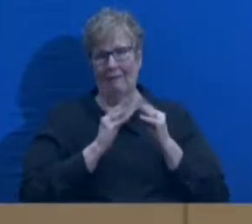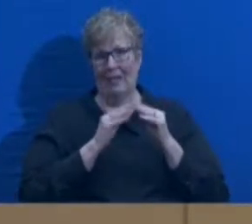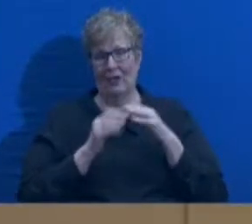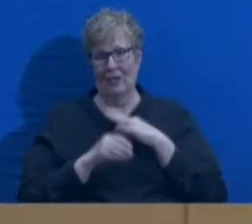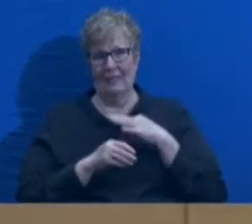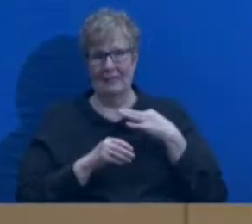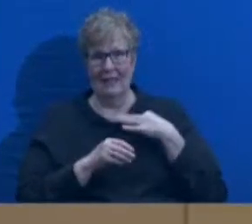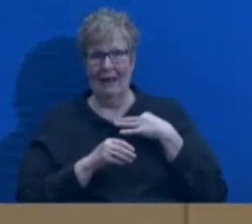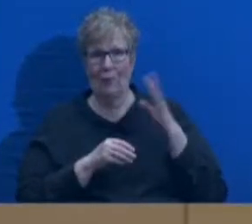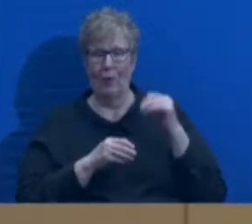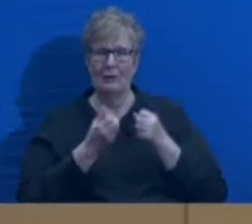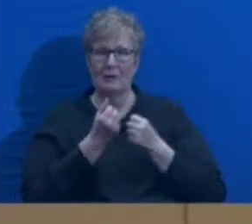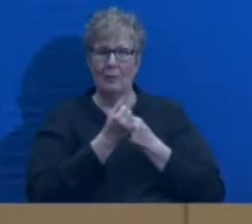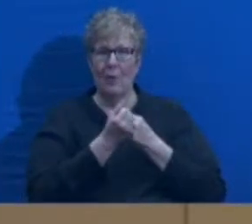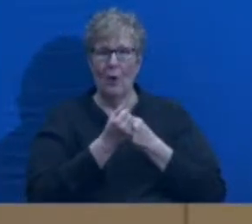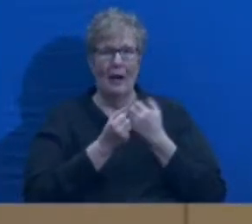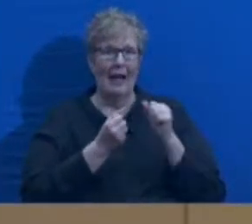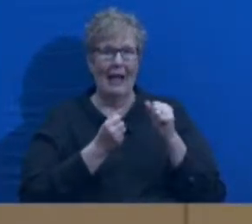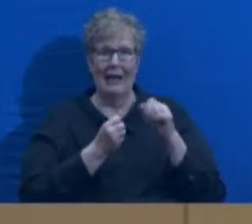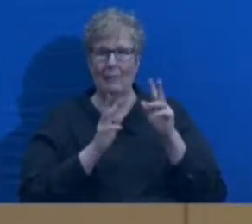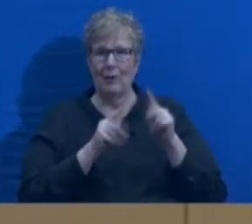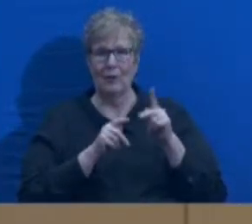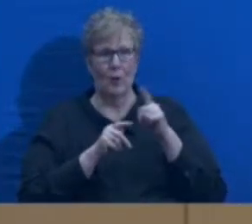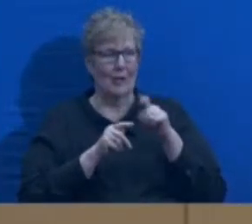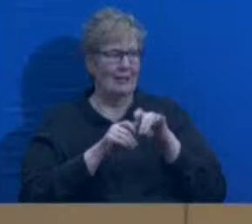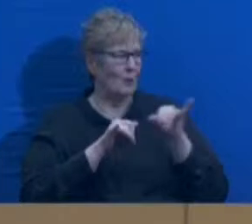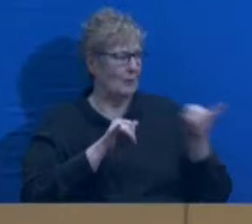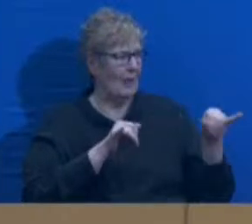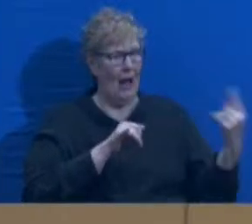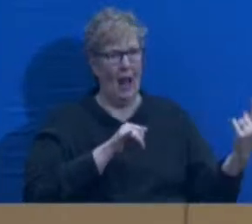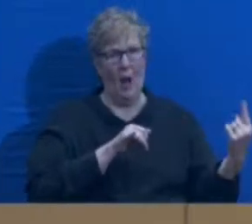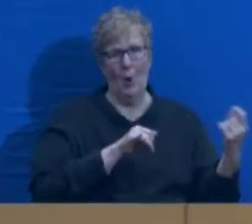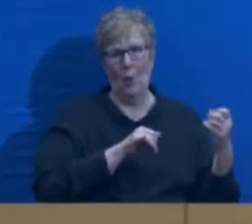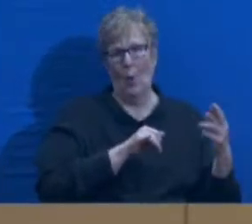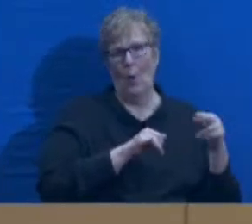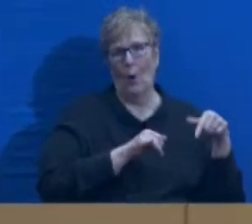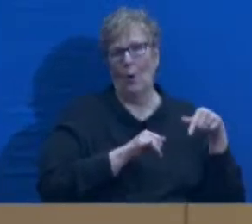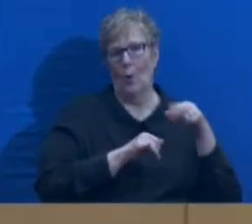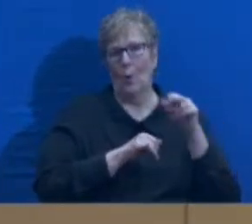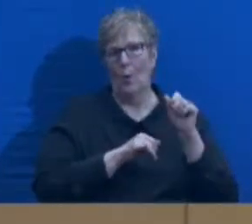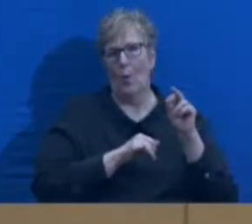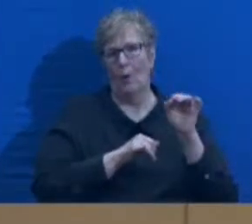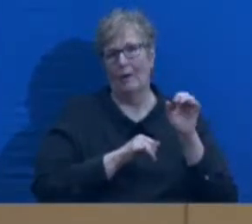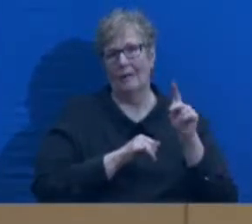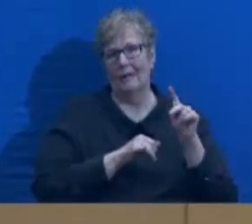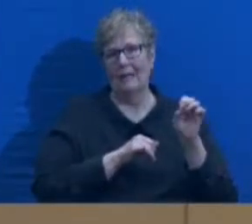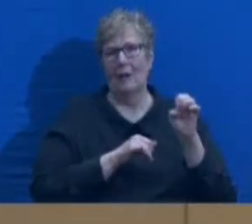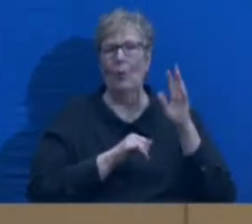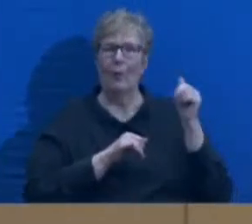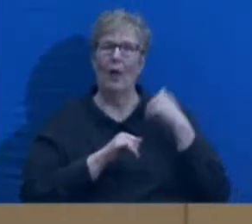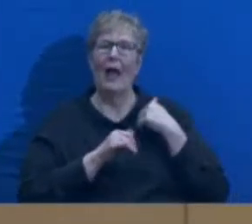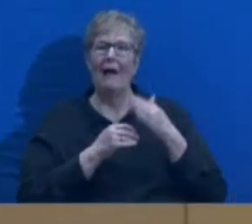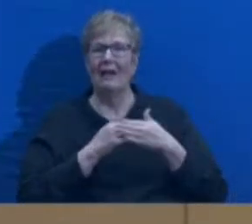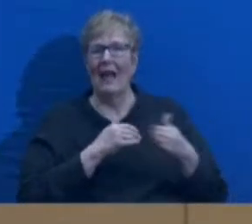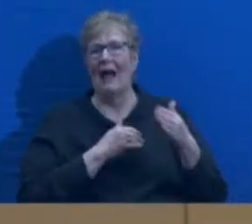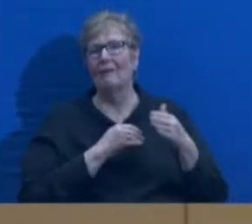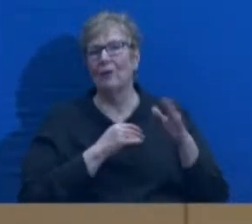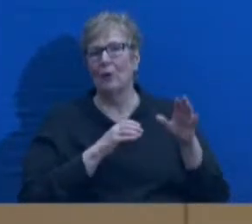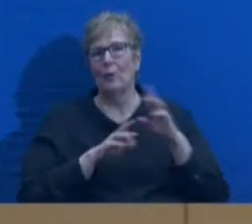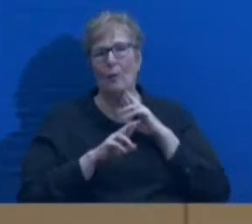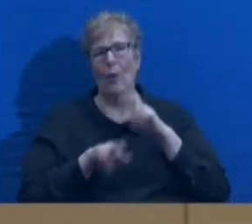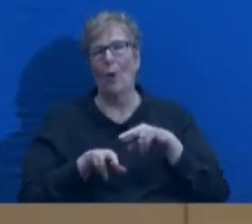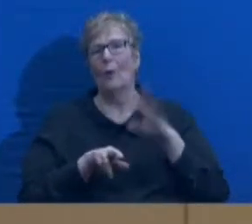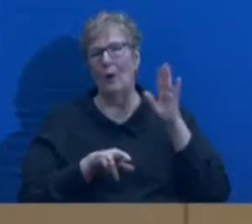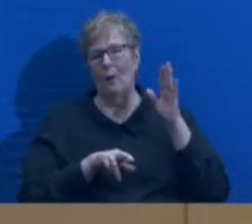any attendee who requires isolation or quarantine. There will be an after-action report that will be completed that